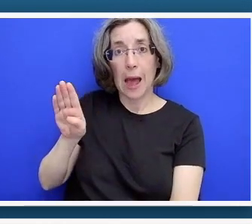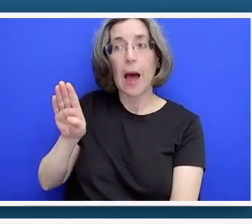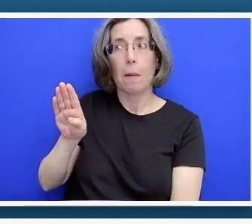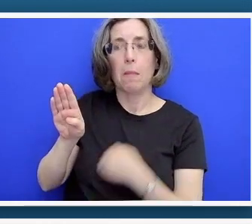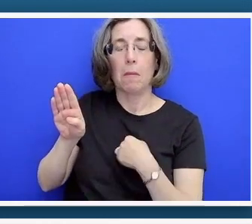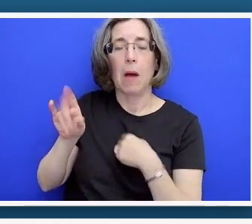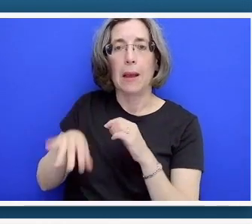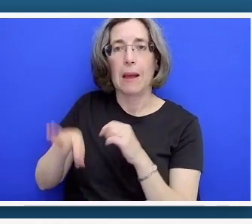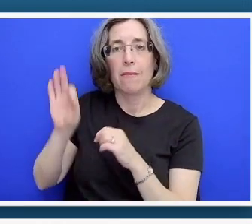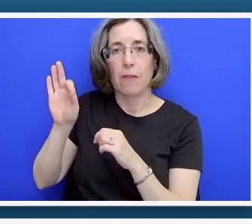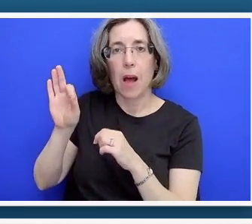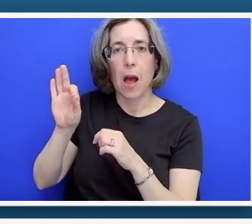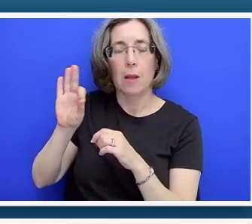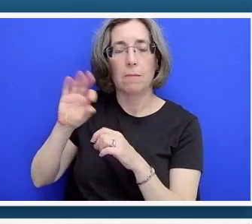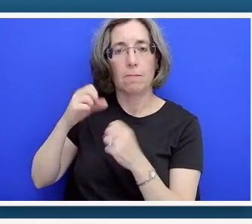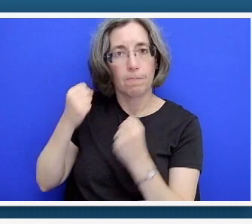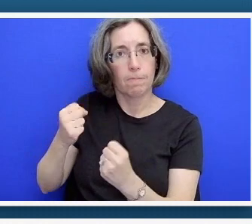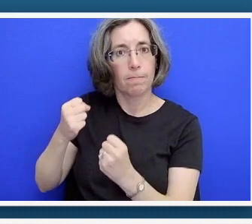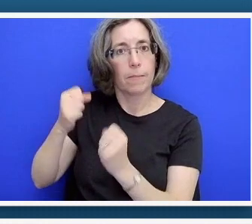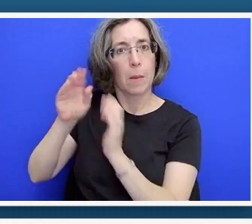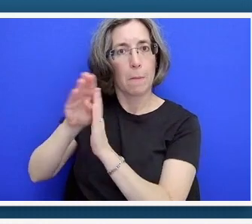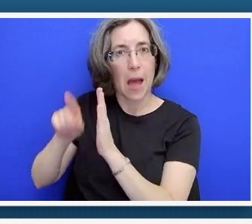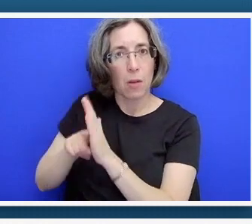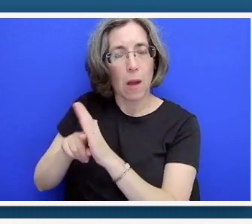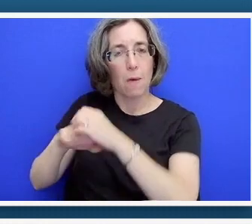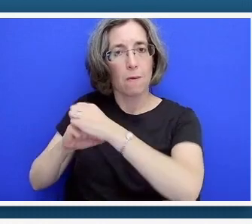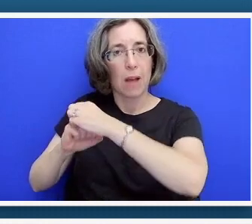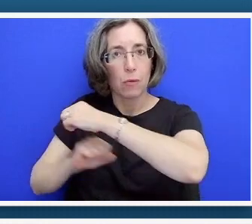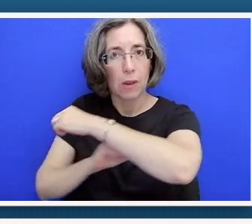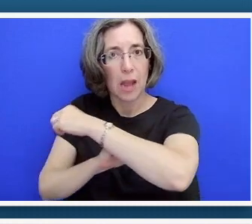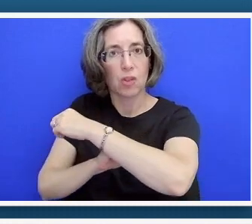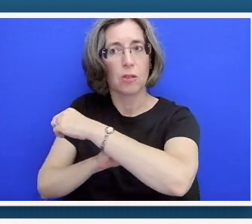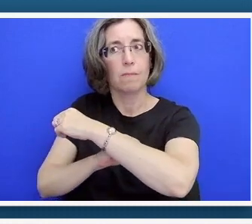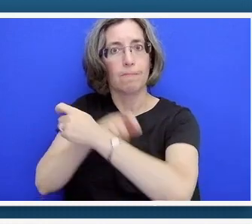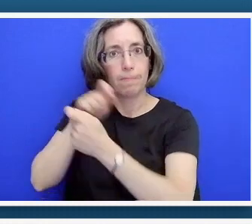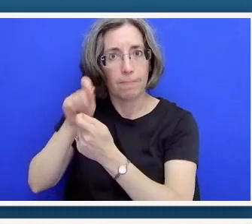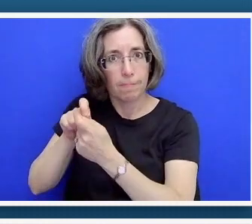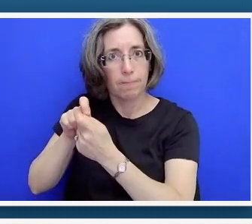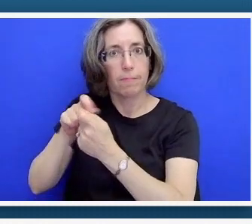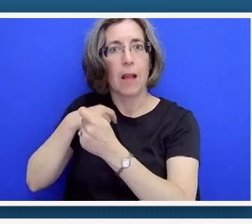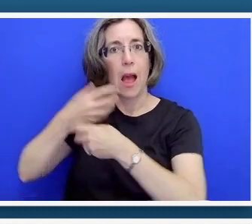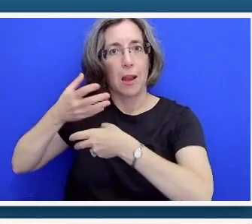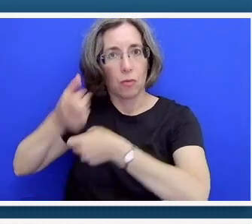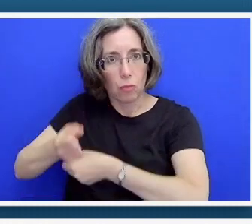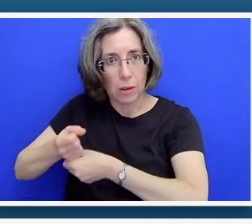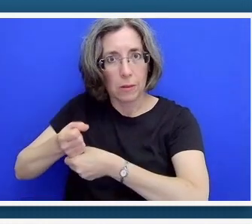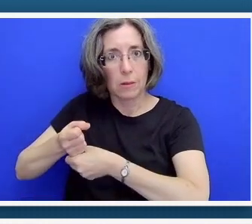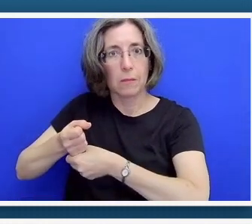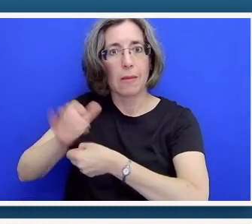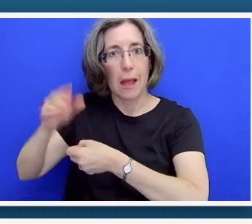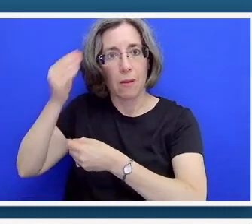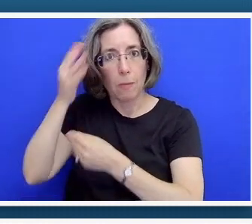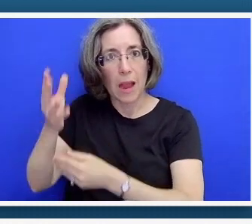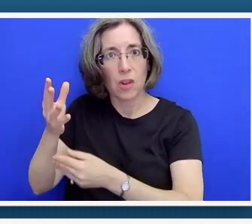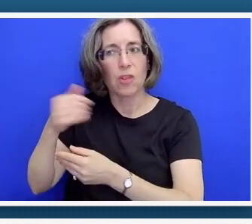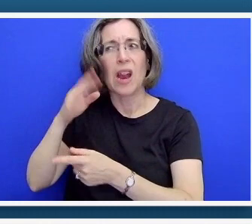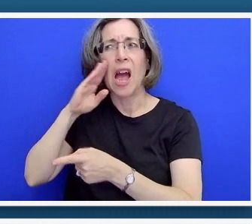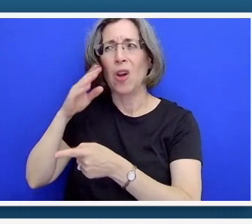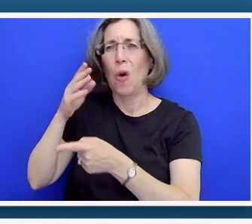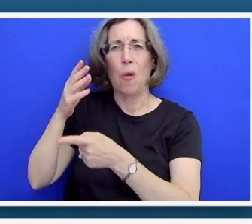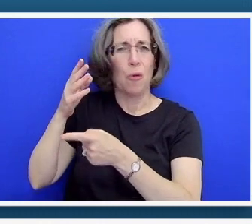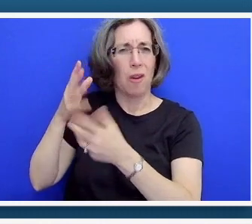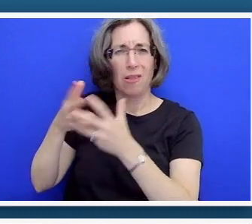background and that foundation that I know is going to be legit. And I know it's been researched, and it's going to